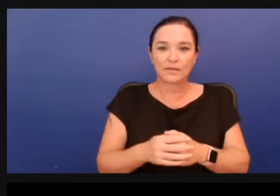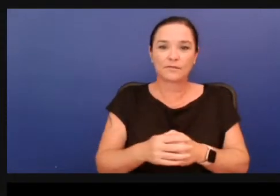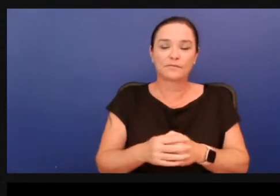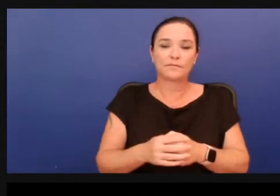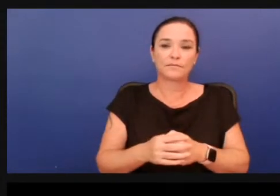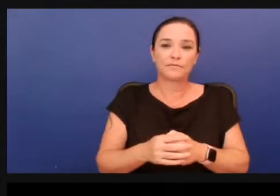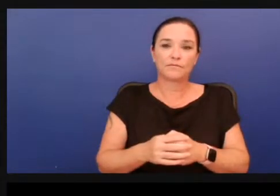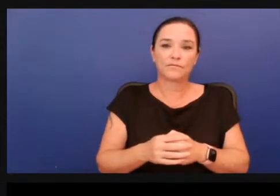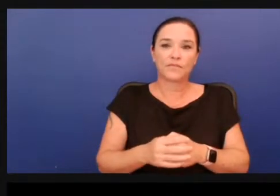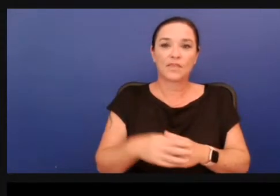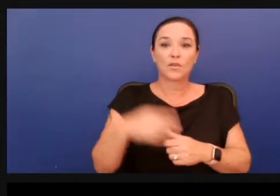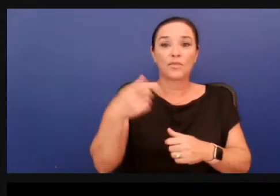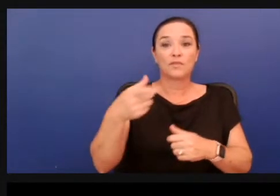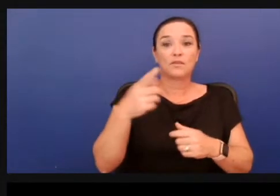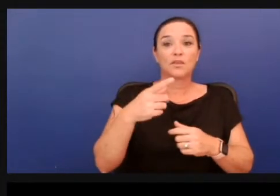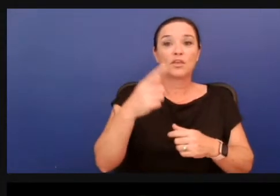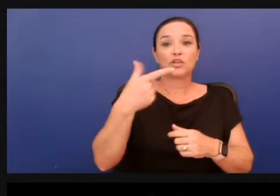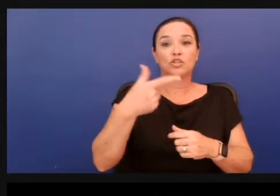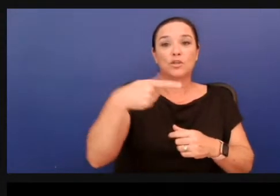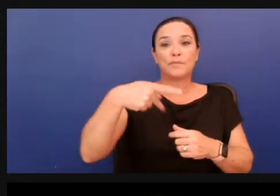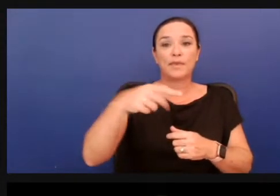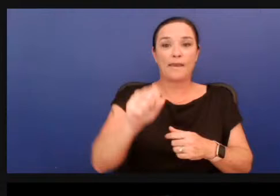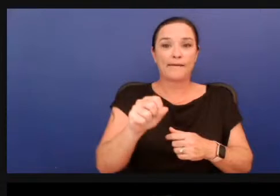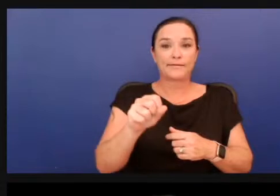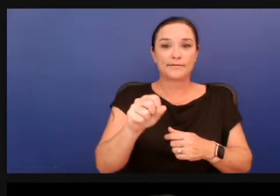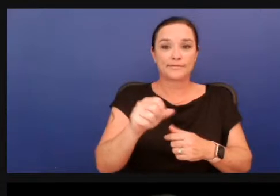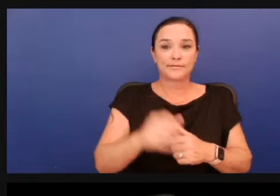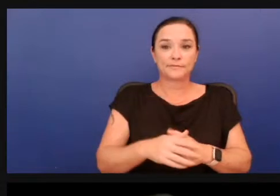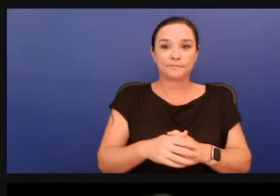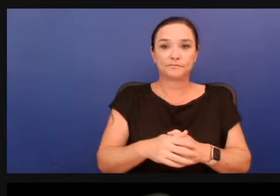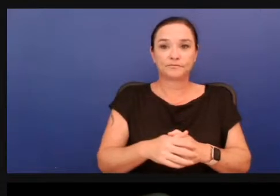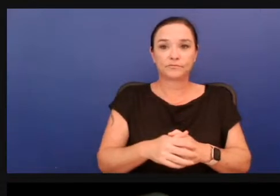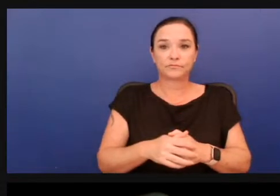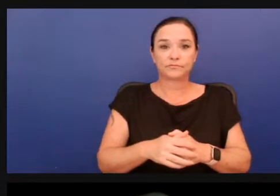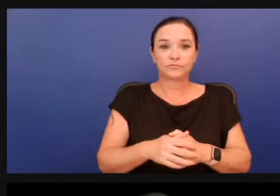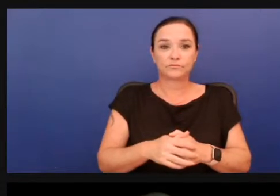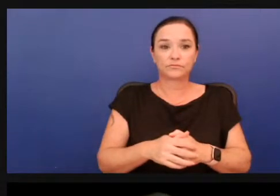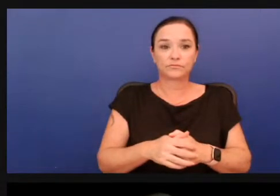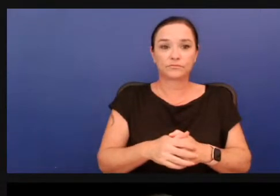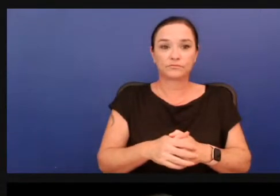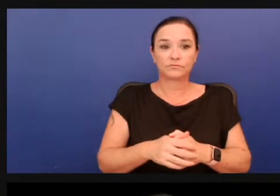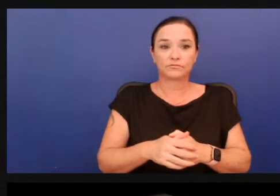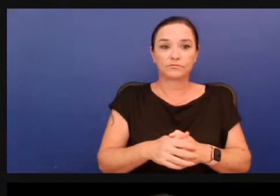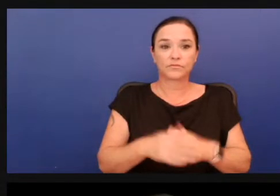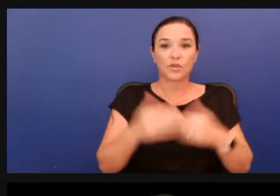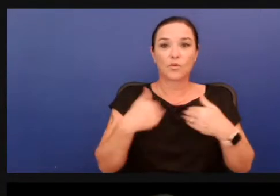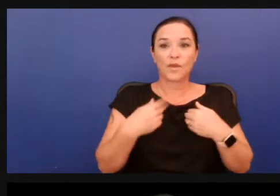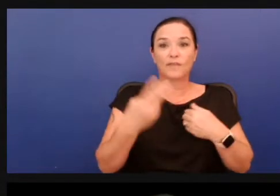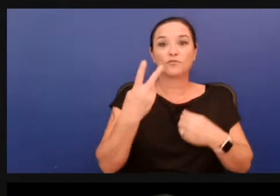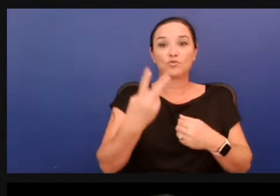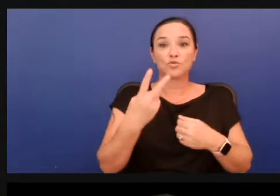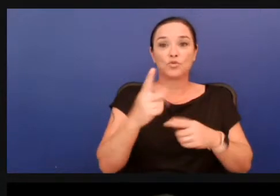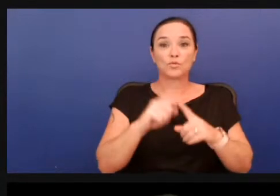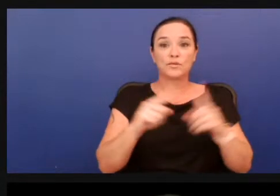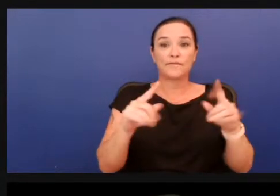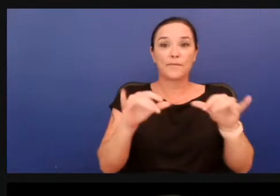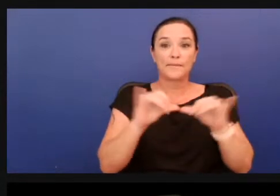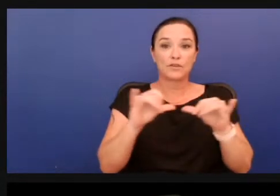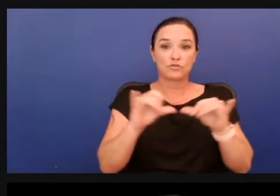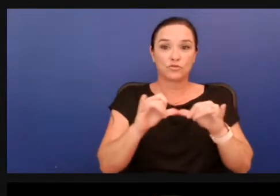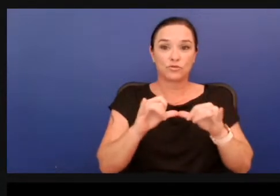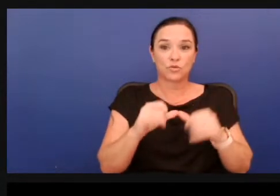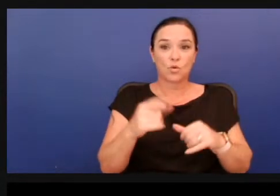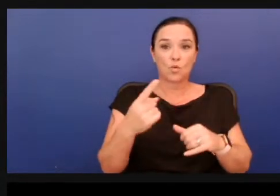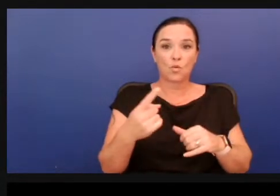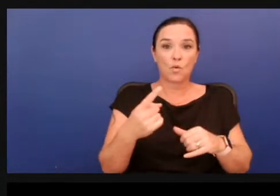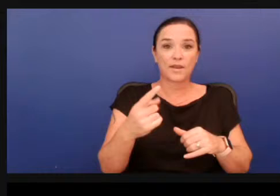the GPS once again. So we have 2 different measures here on Mauna Loa. One is similar to Kilauea.